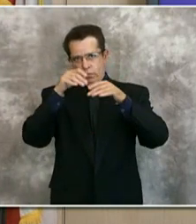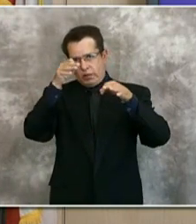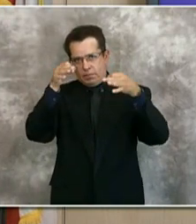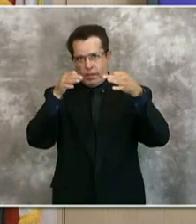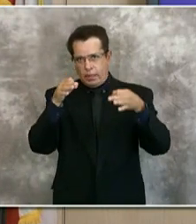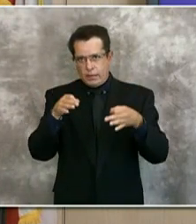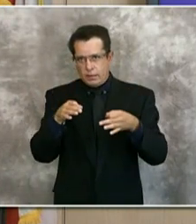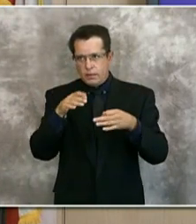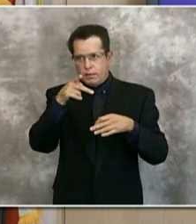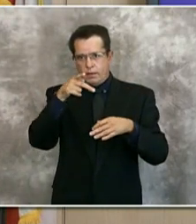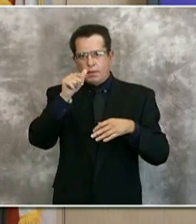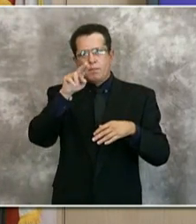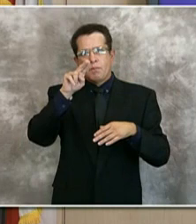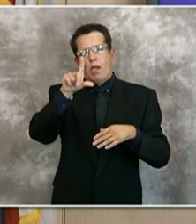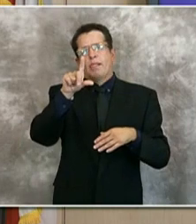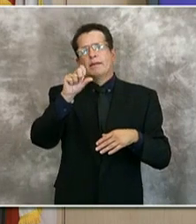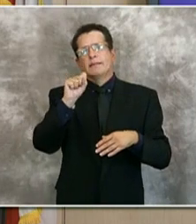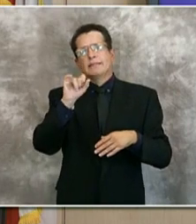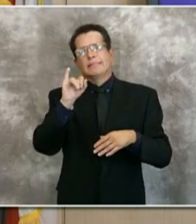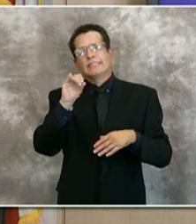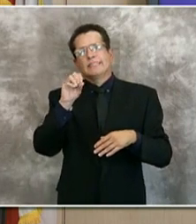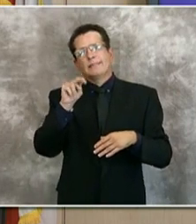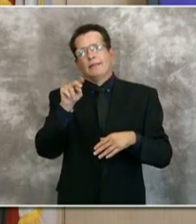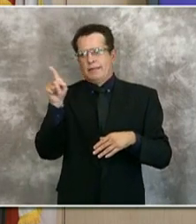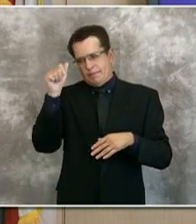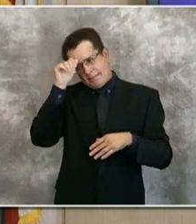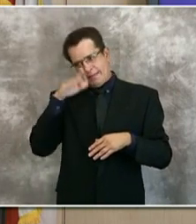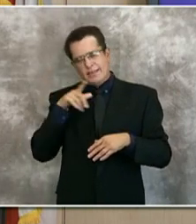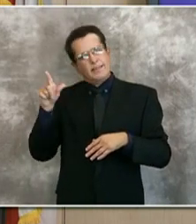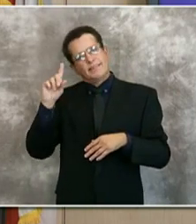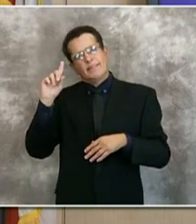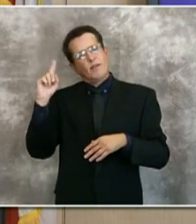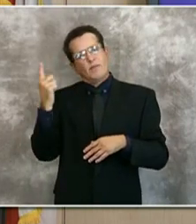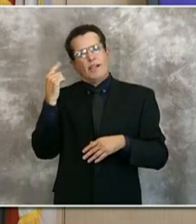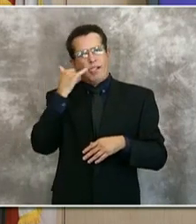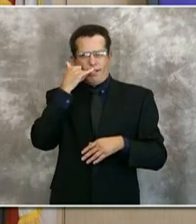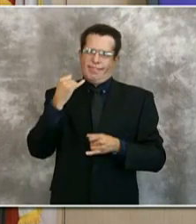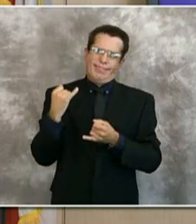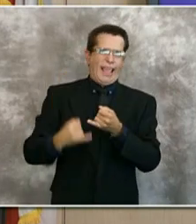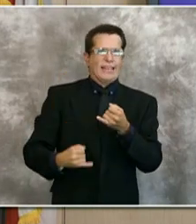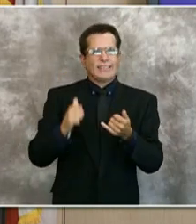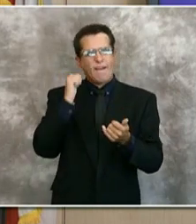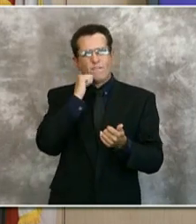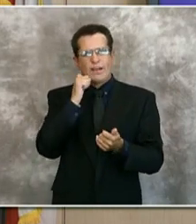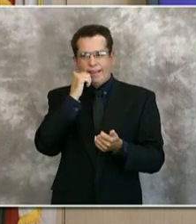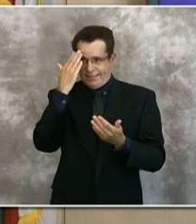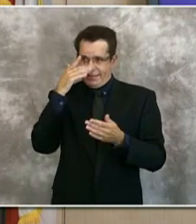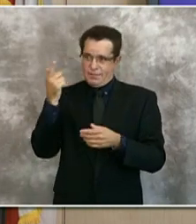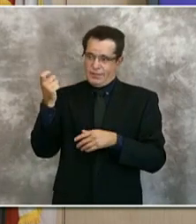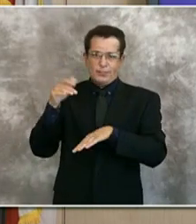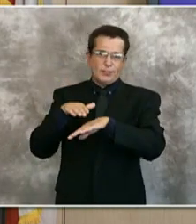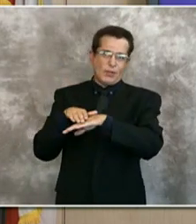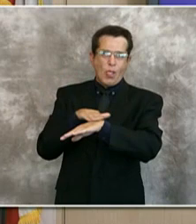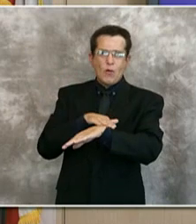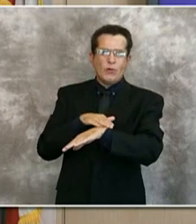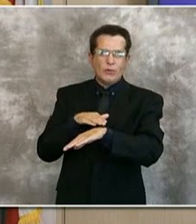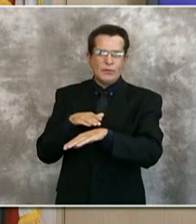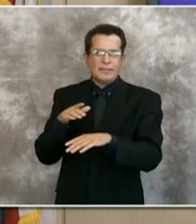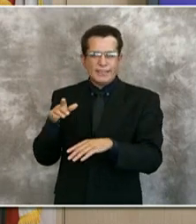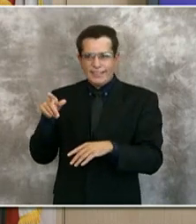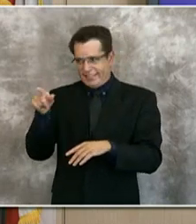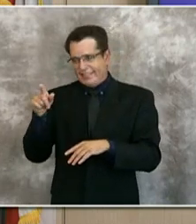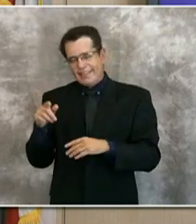Paul Sisson seems to be the last call-in every day. I don't know whether it's because he's slower than the others or because he waits to the very end,